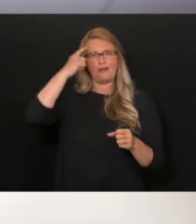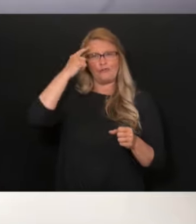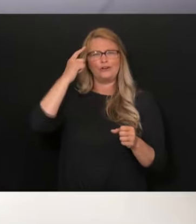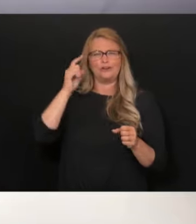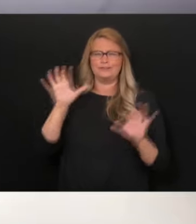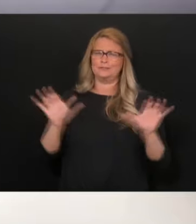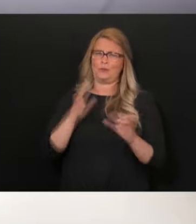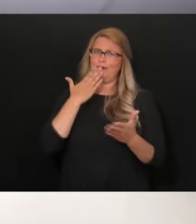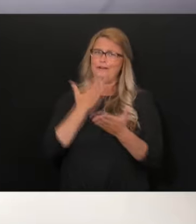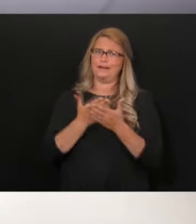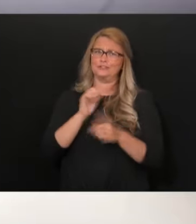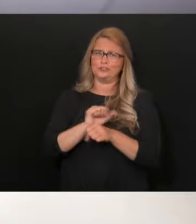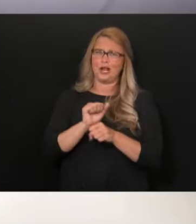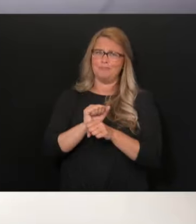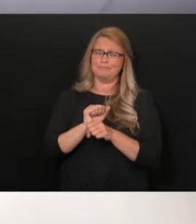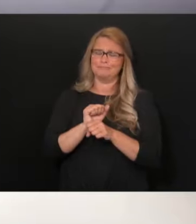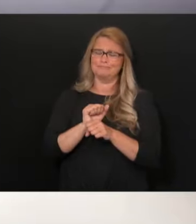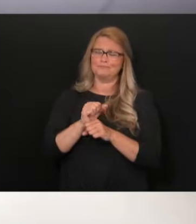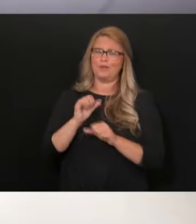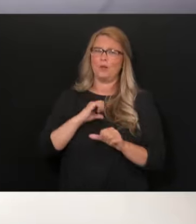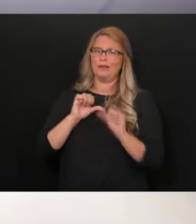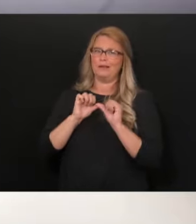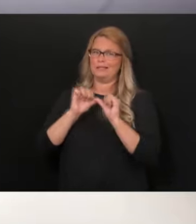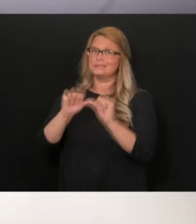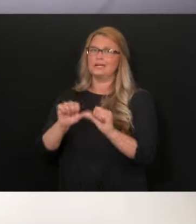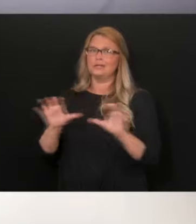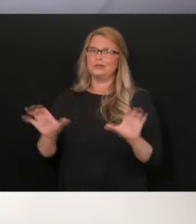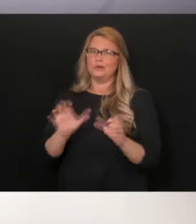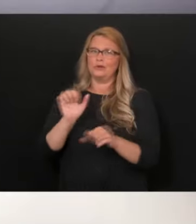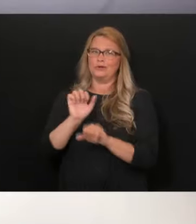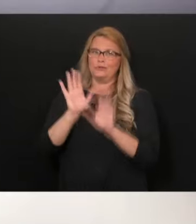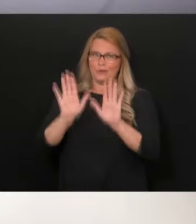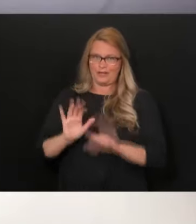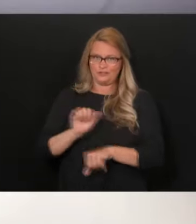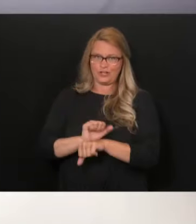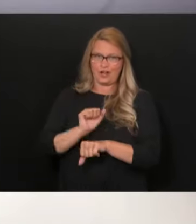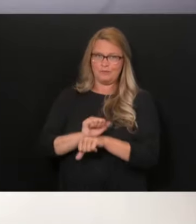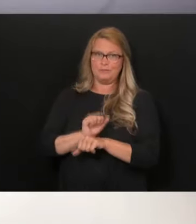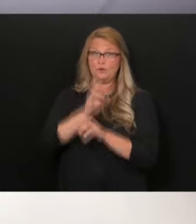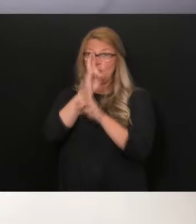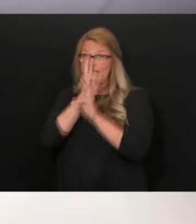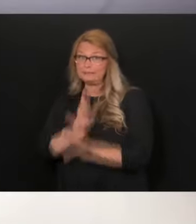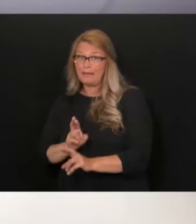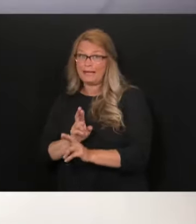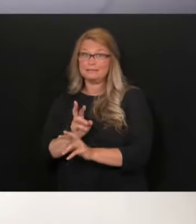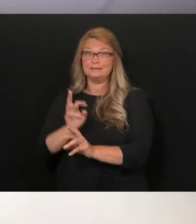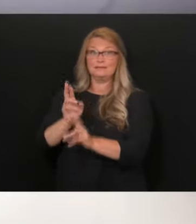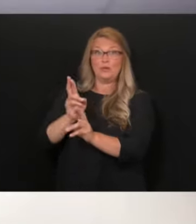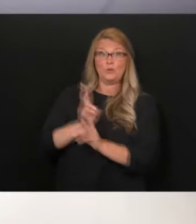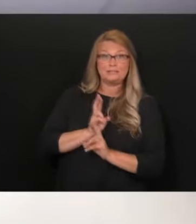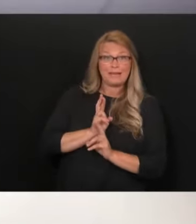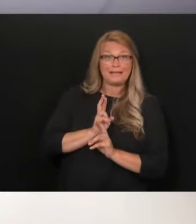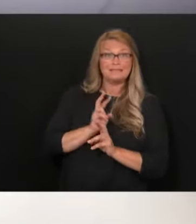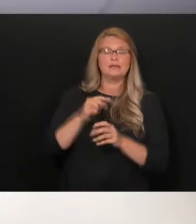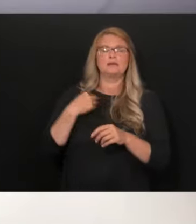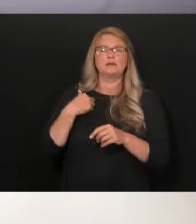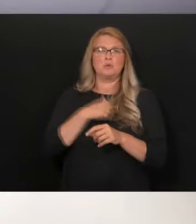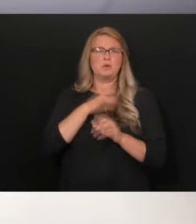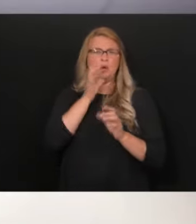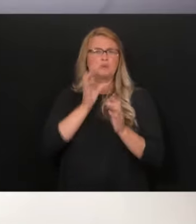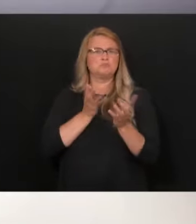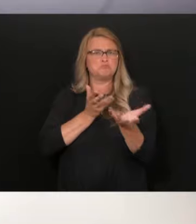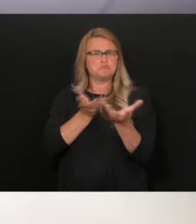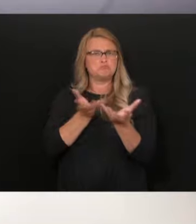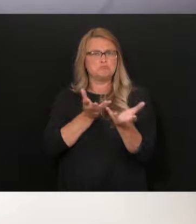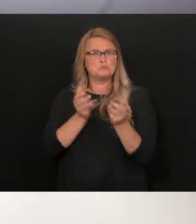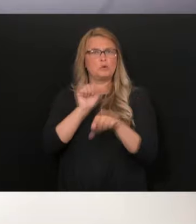Virginia is doing great. Let's continue to do great and continue to be respectful of each other, and we will work through